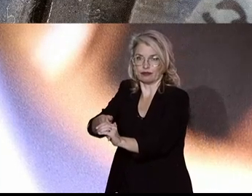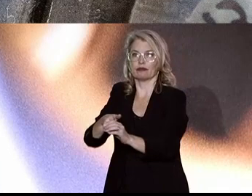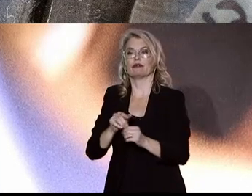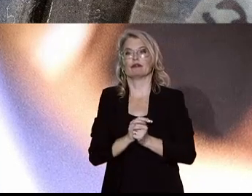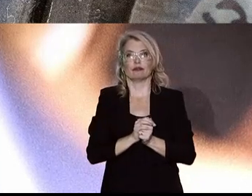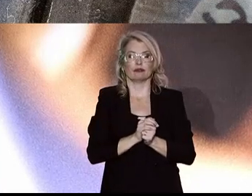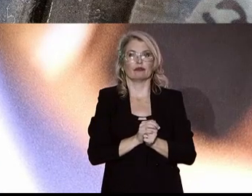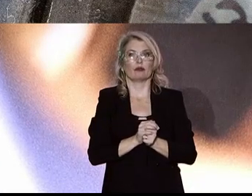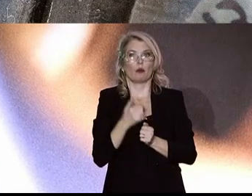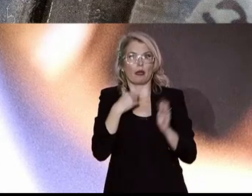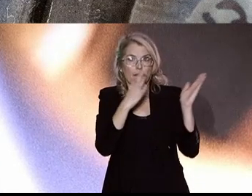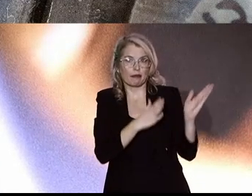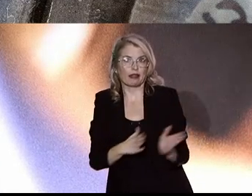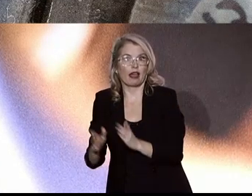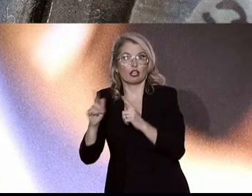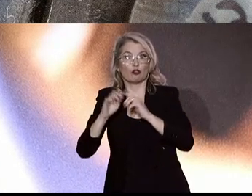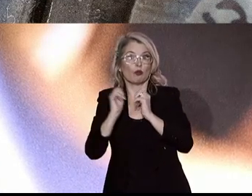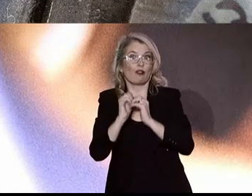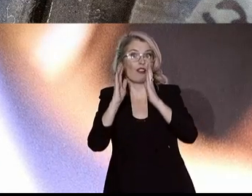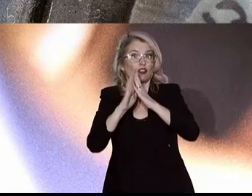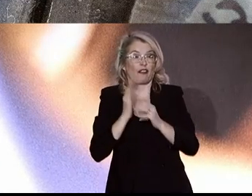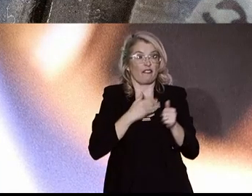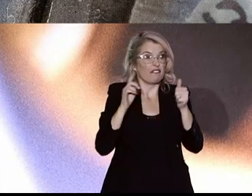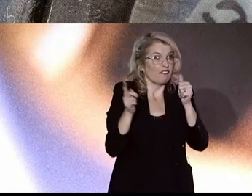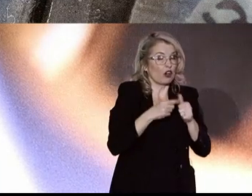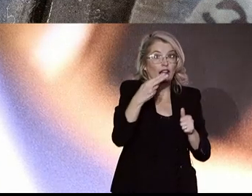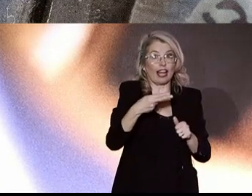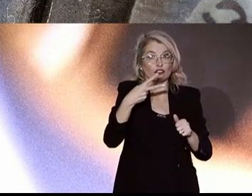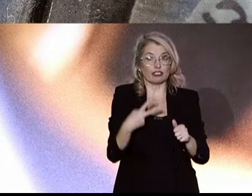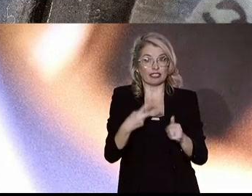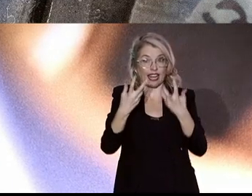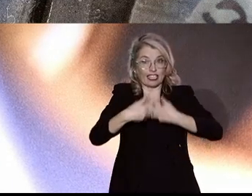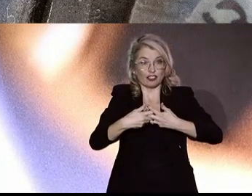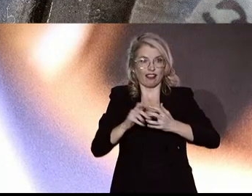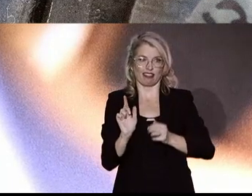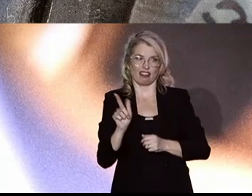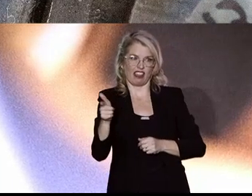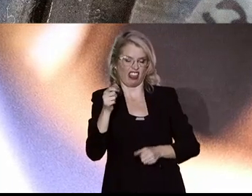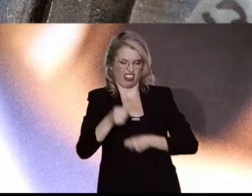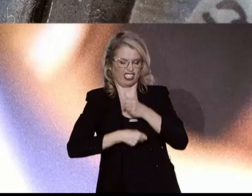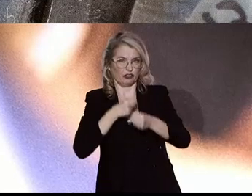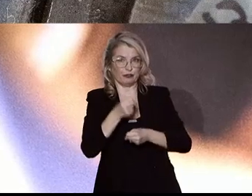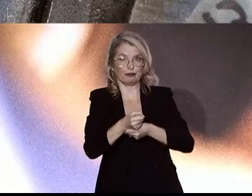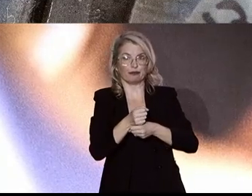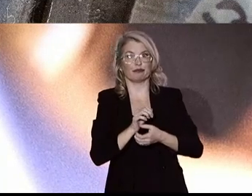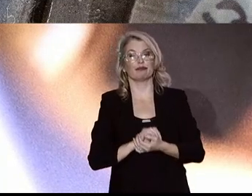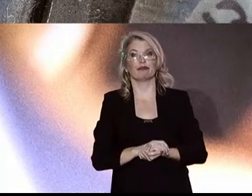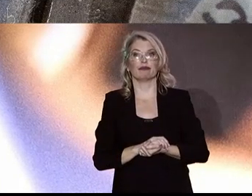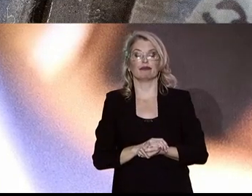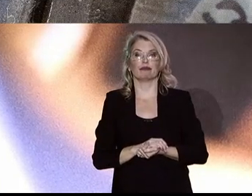direct injection. And we plan to launch our first hydrogen engine later this year.